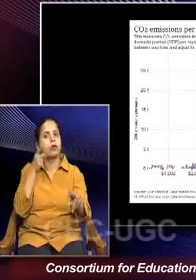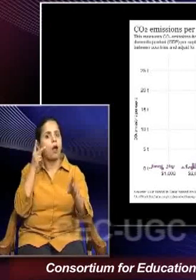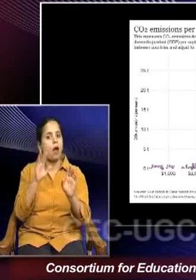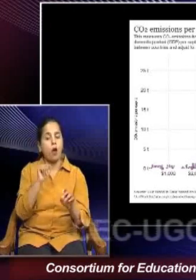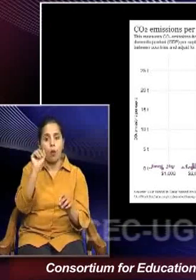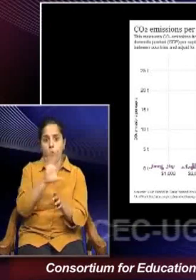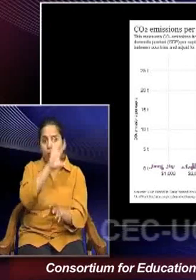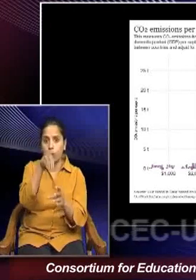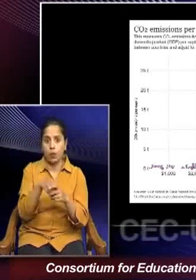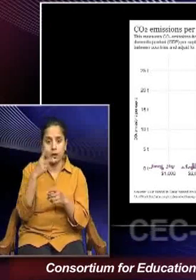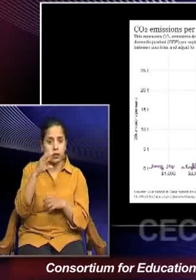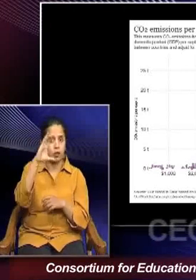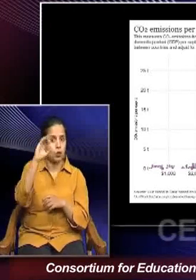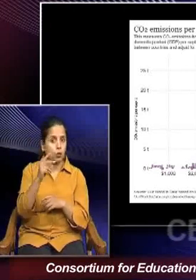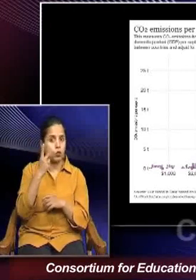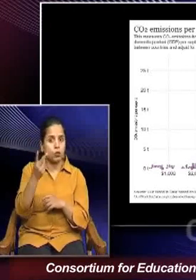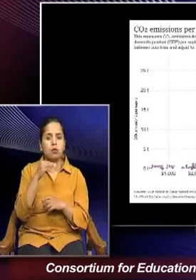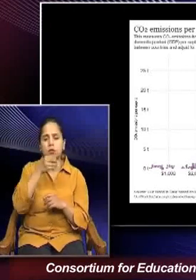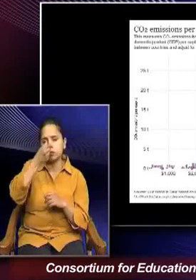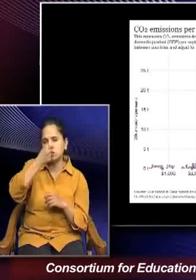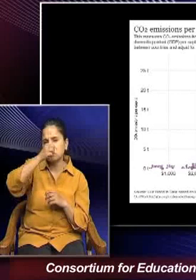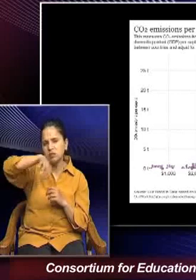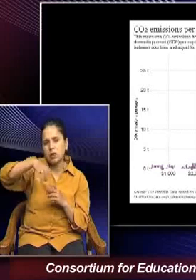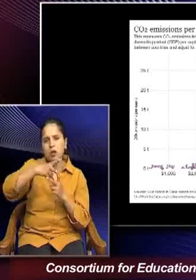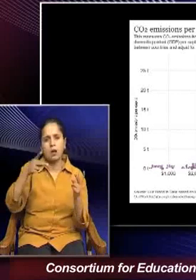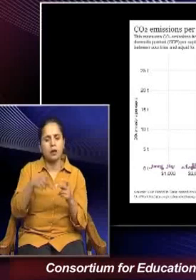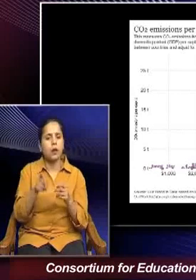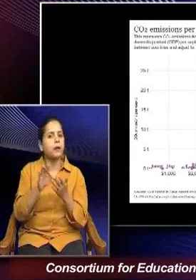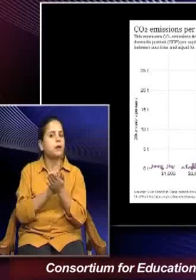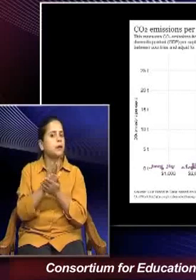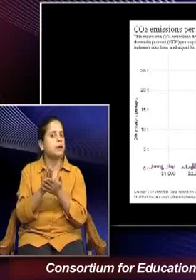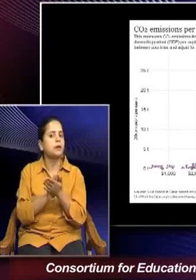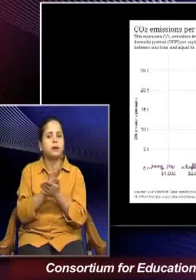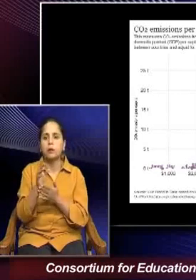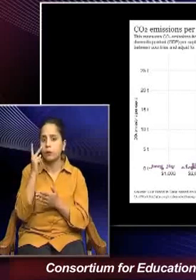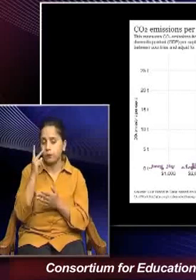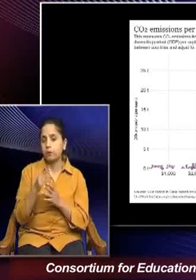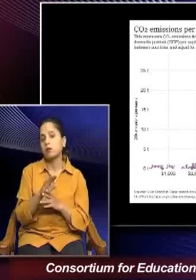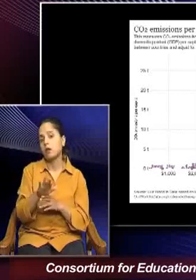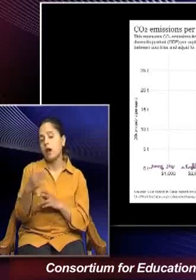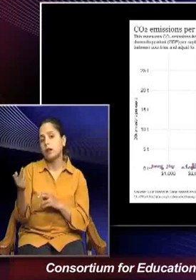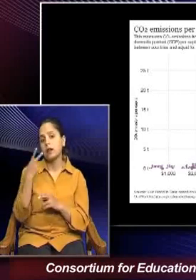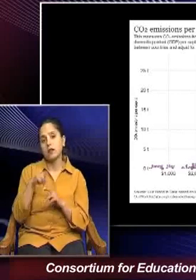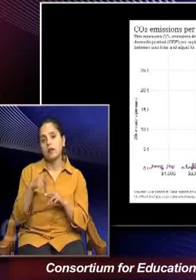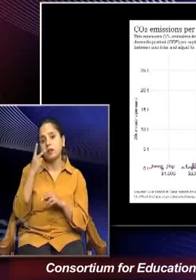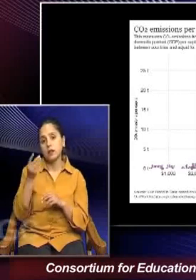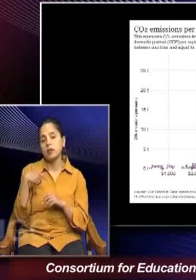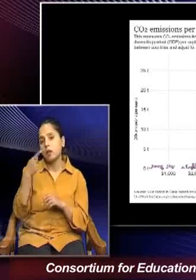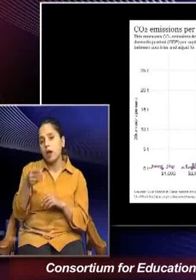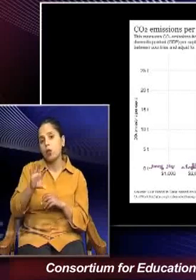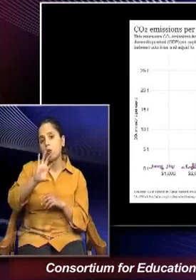their contribution to the CO2 emission is almost negligible. So on the other hand, if you look at countries on